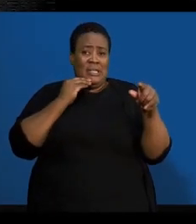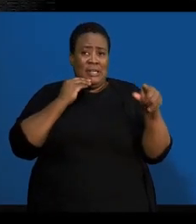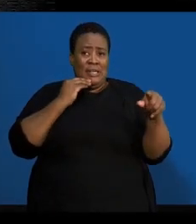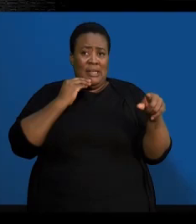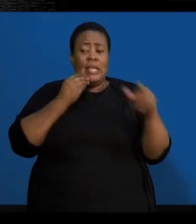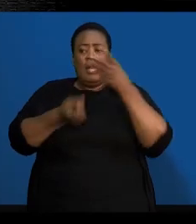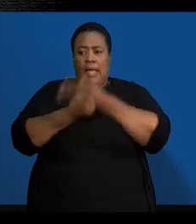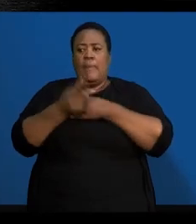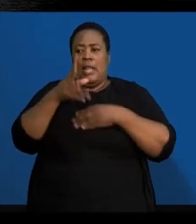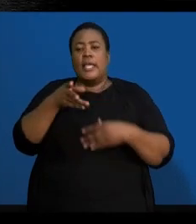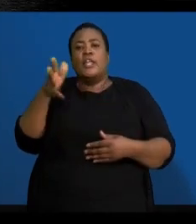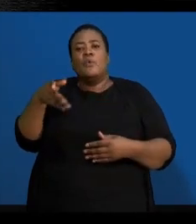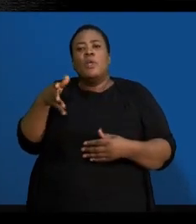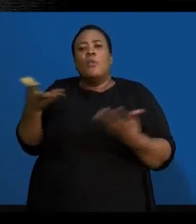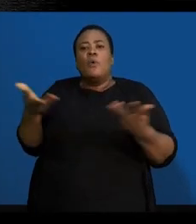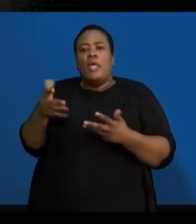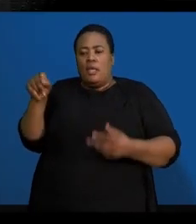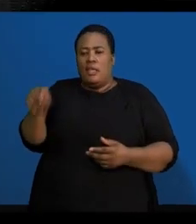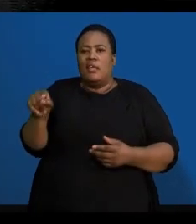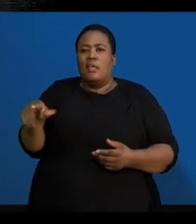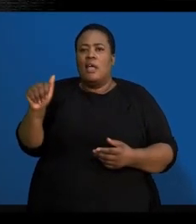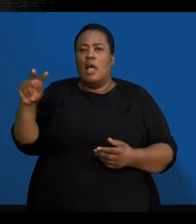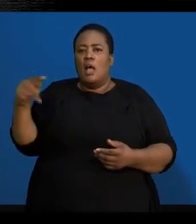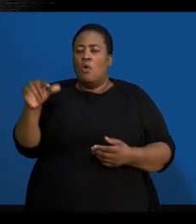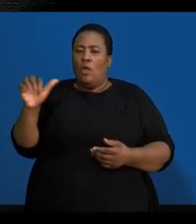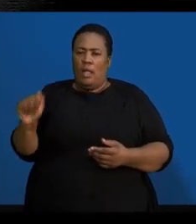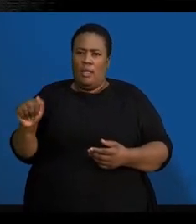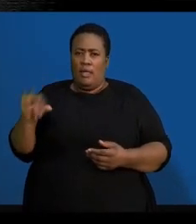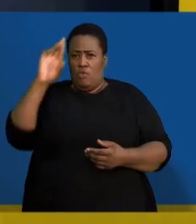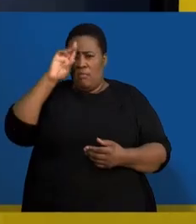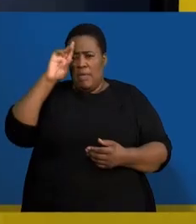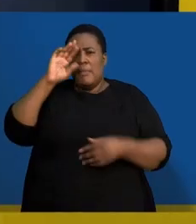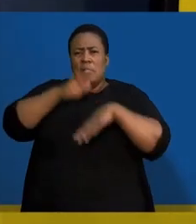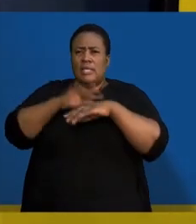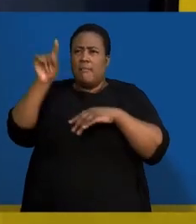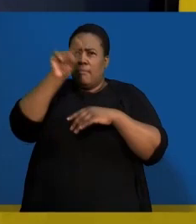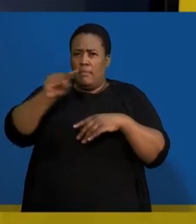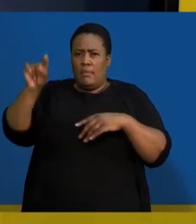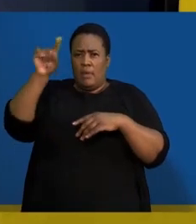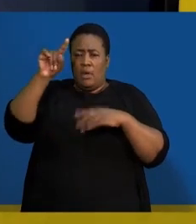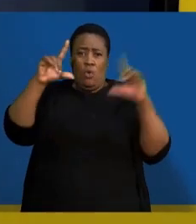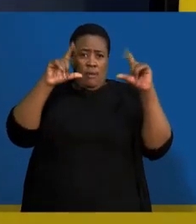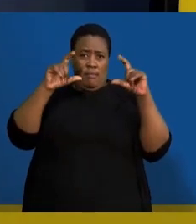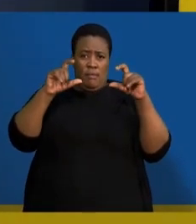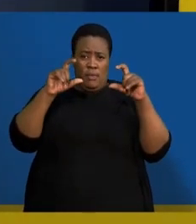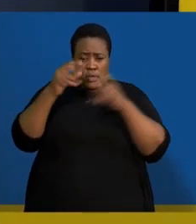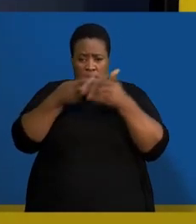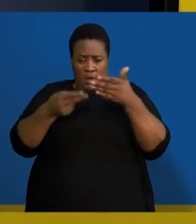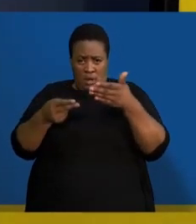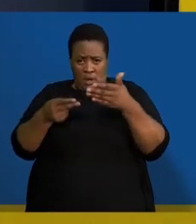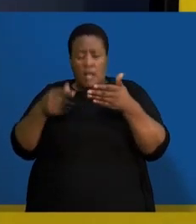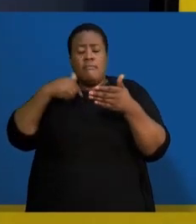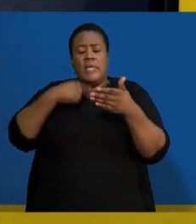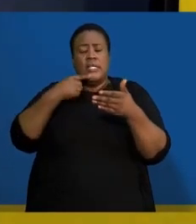I told you when I circled or underlined those words in the actual cartoon that you have to